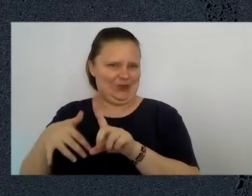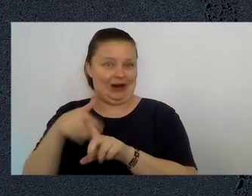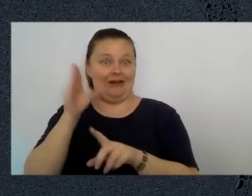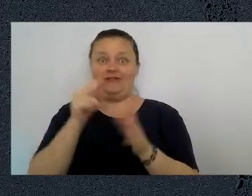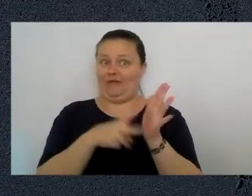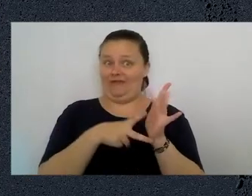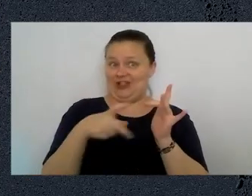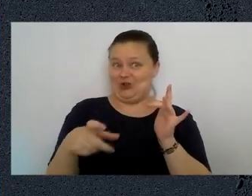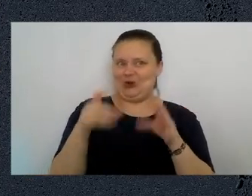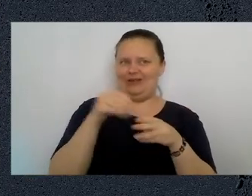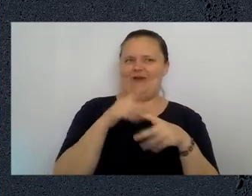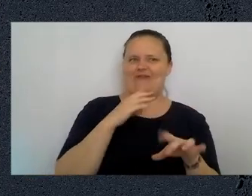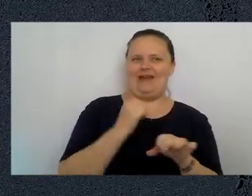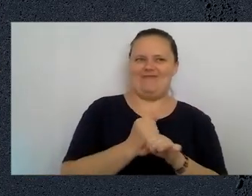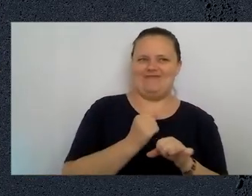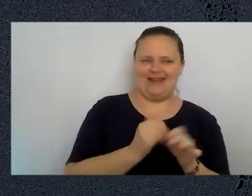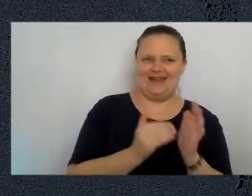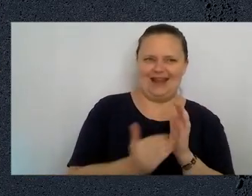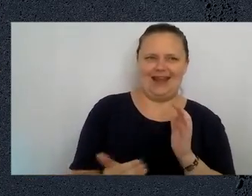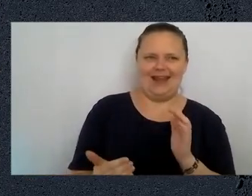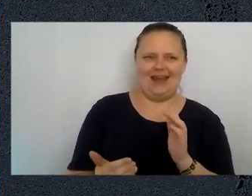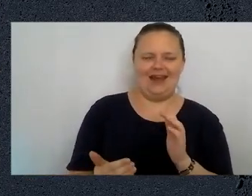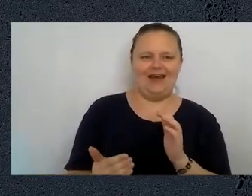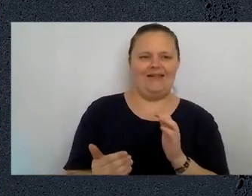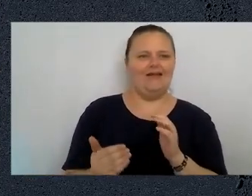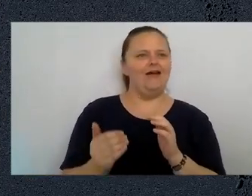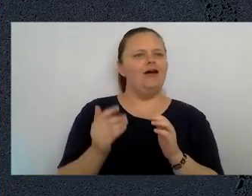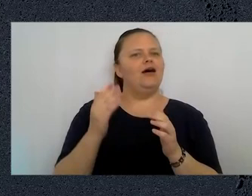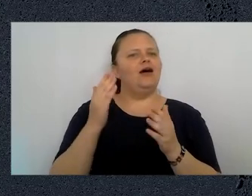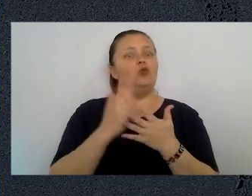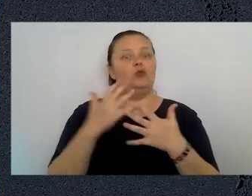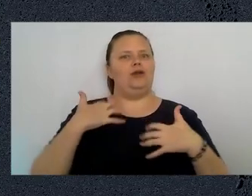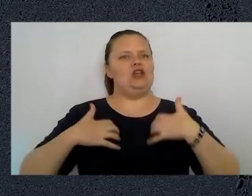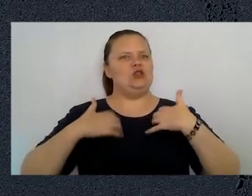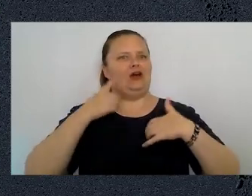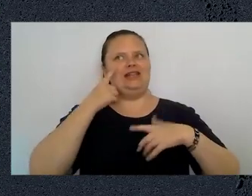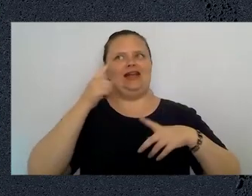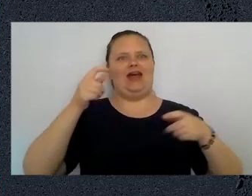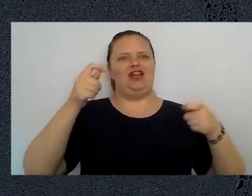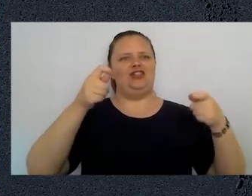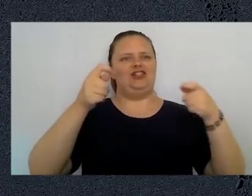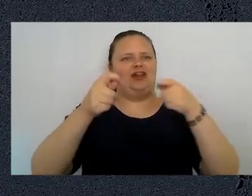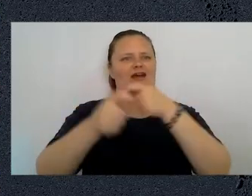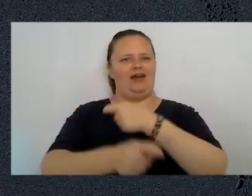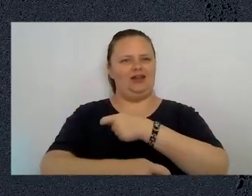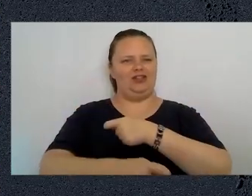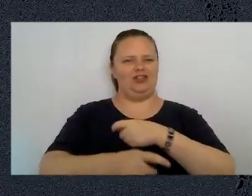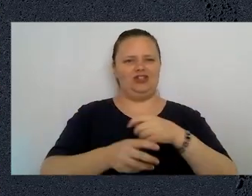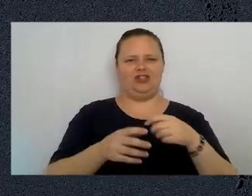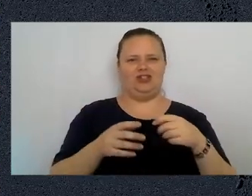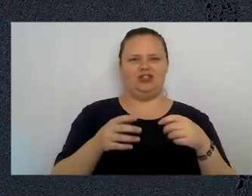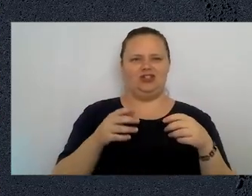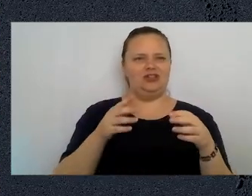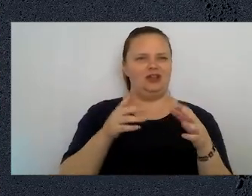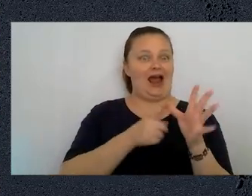which yes. is extraordinary. And so I think it's really exciting to see that shift happening yeah. as well. And Alan Sandel's one I mentioned.